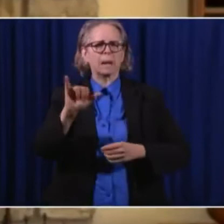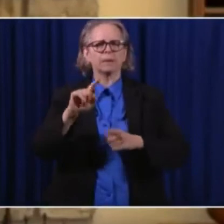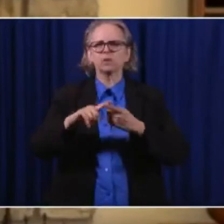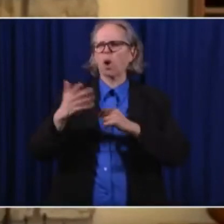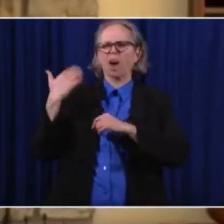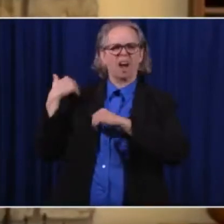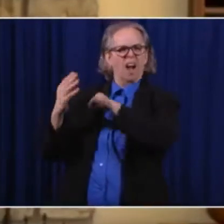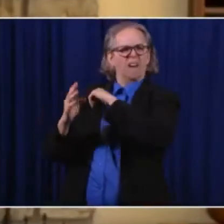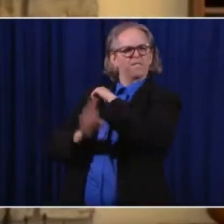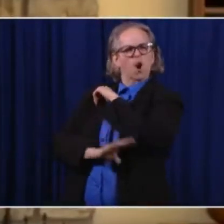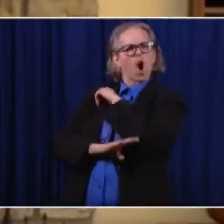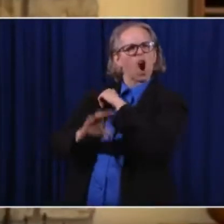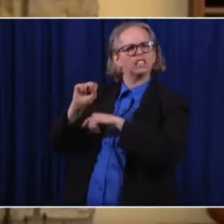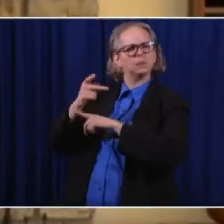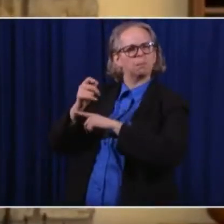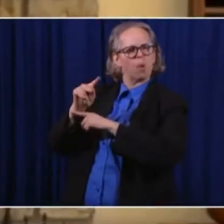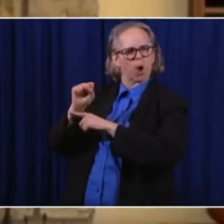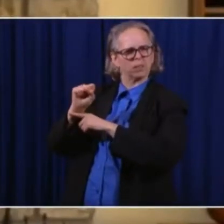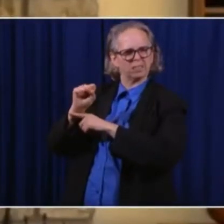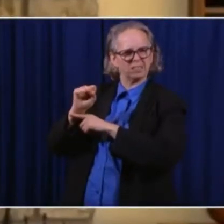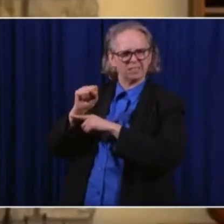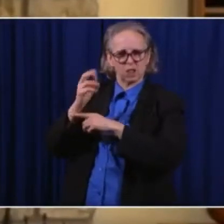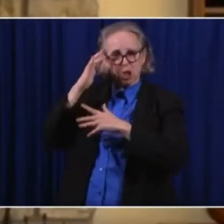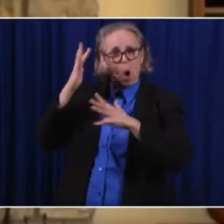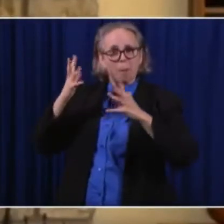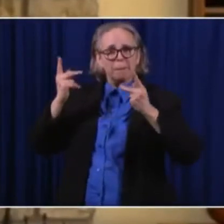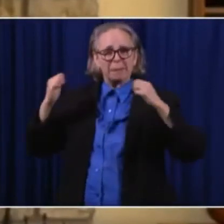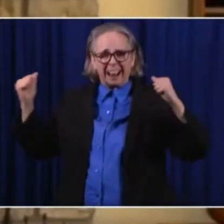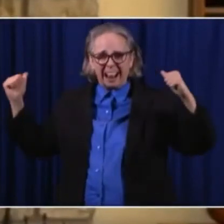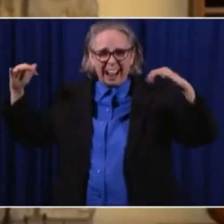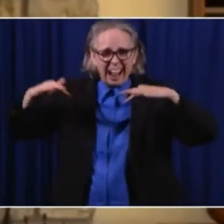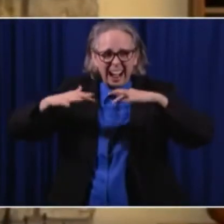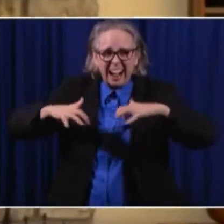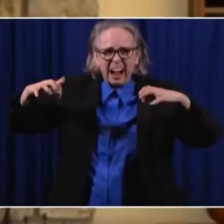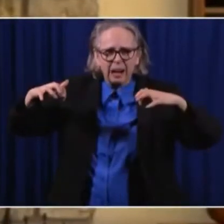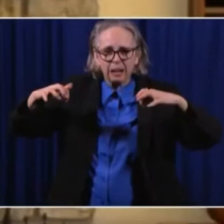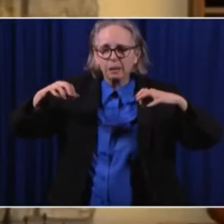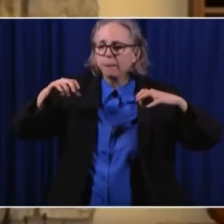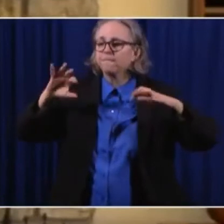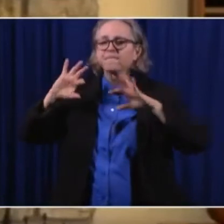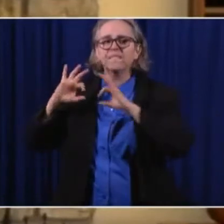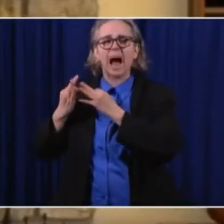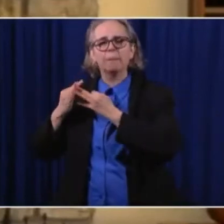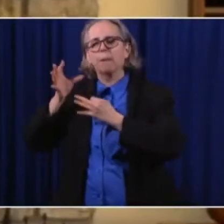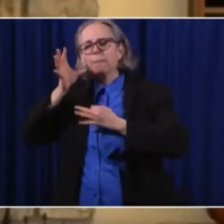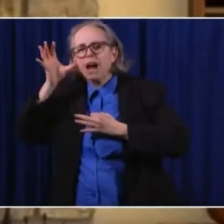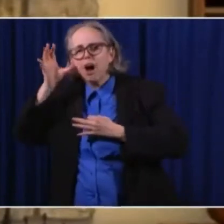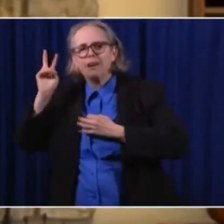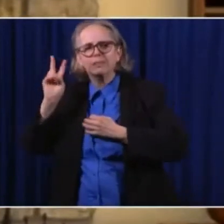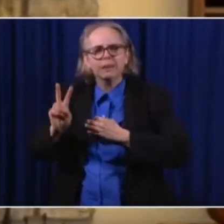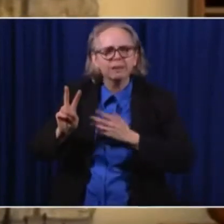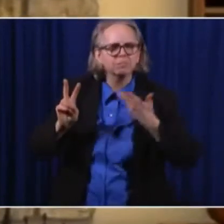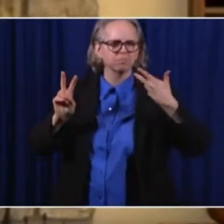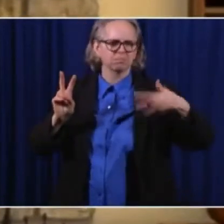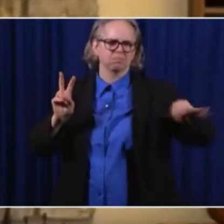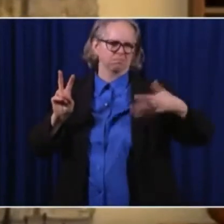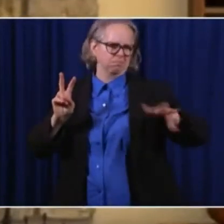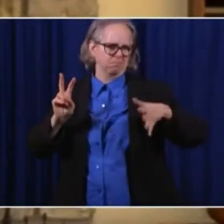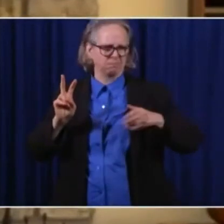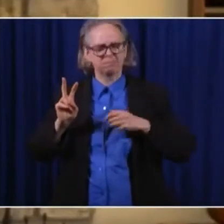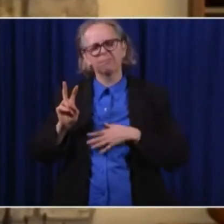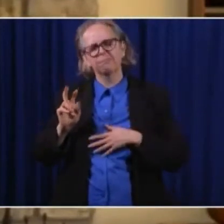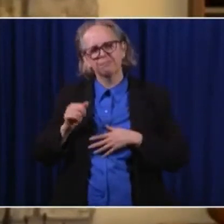than parents. But we're monitoring this. We're looking at spread. We're talking to school superintendents.